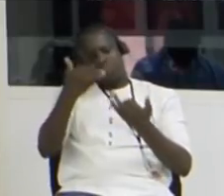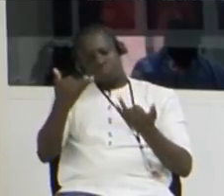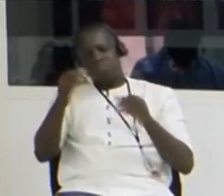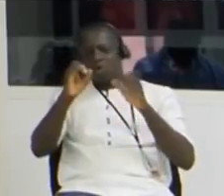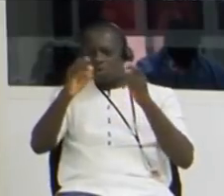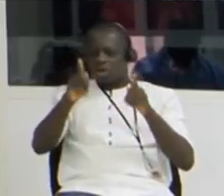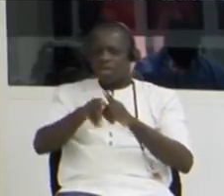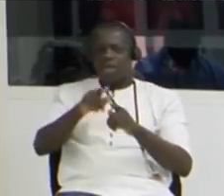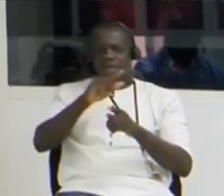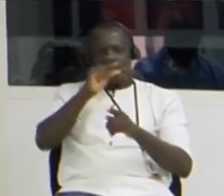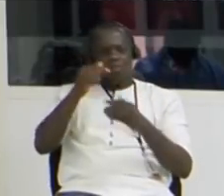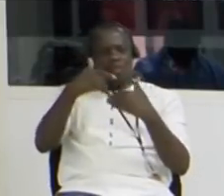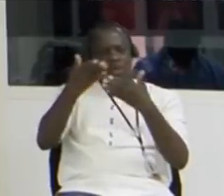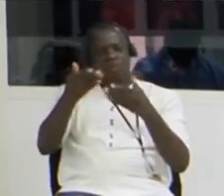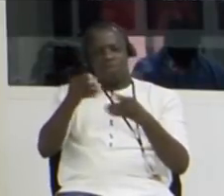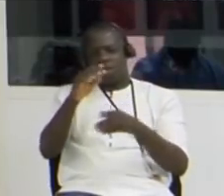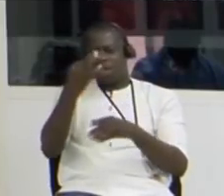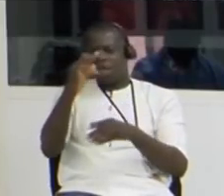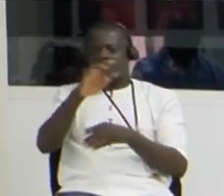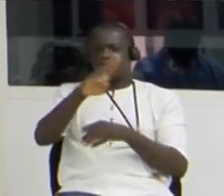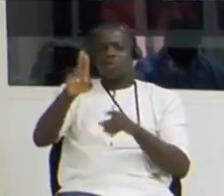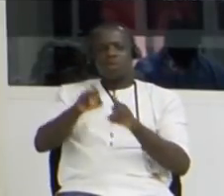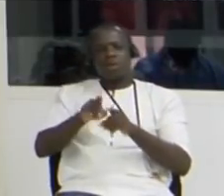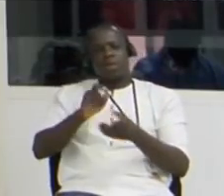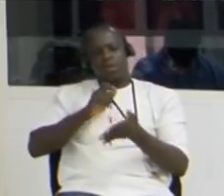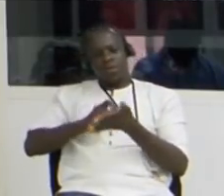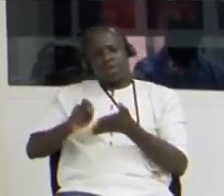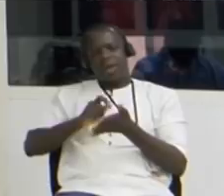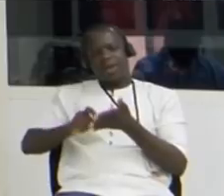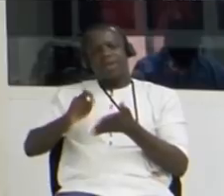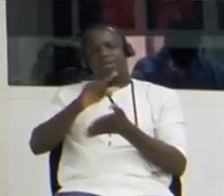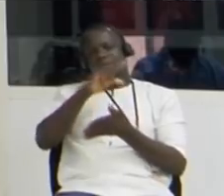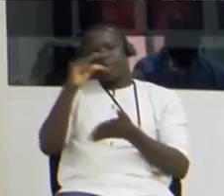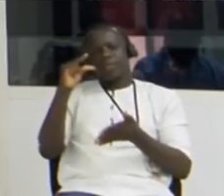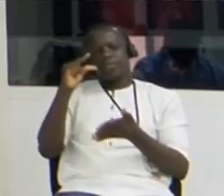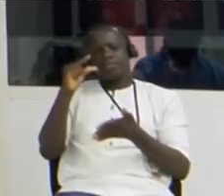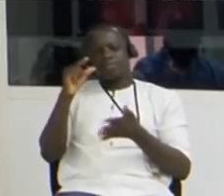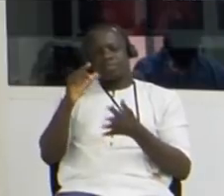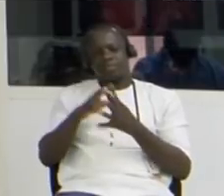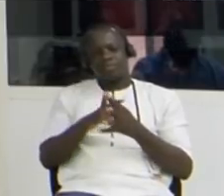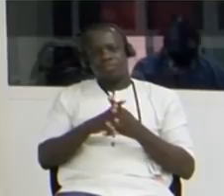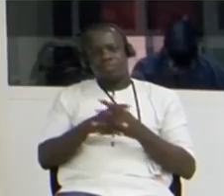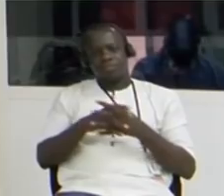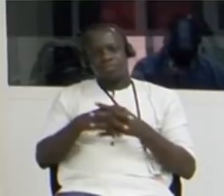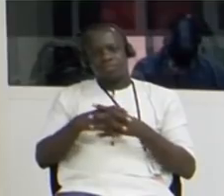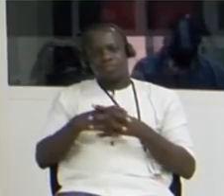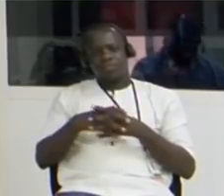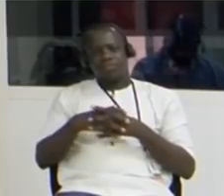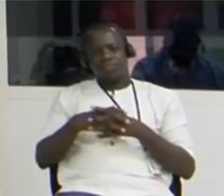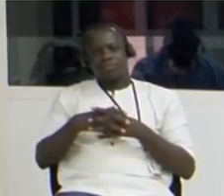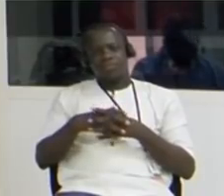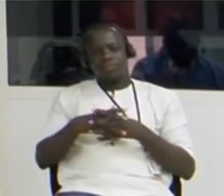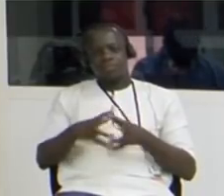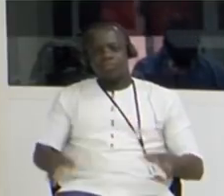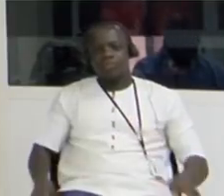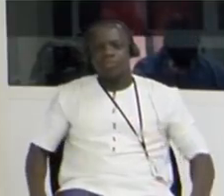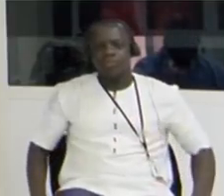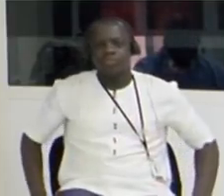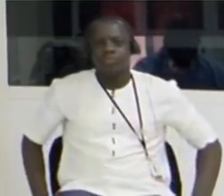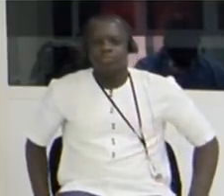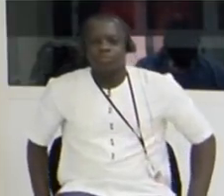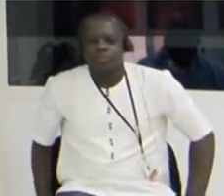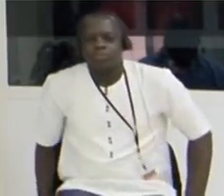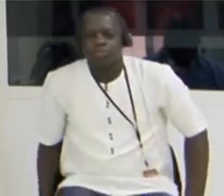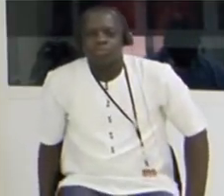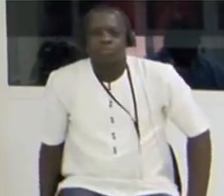fine. Otherwise, then you would have to write. Can I write it down, please? Thank you. And the issue is not facilitating for